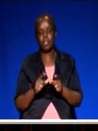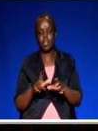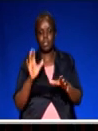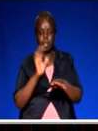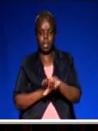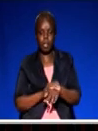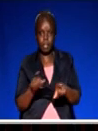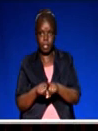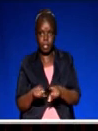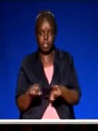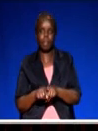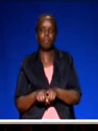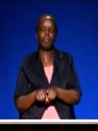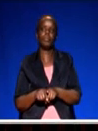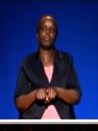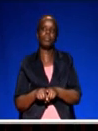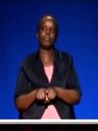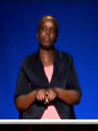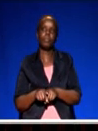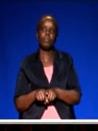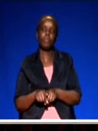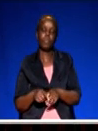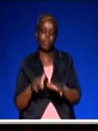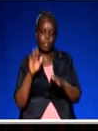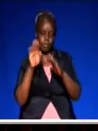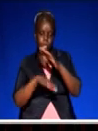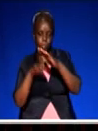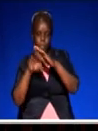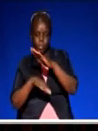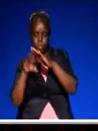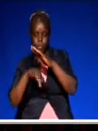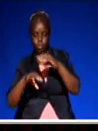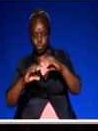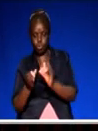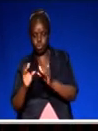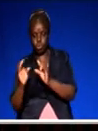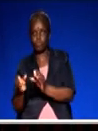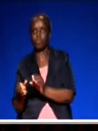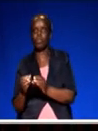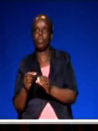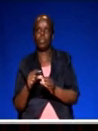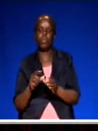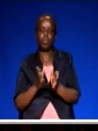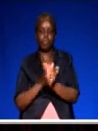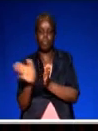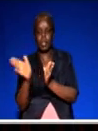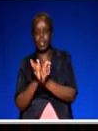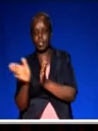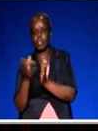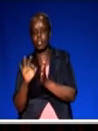And under oral literature, we have subcategories or genres or branches